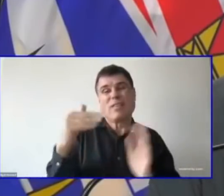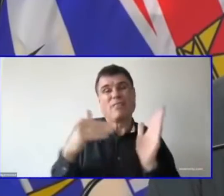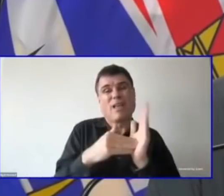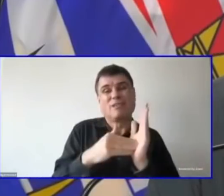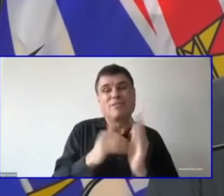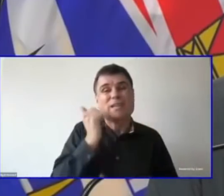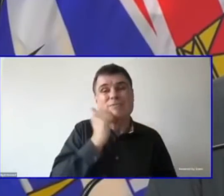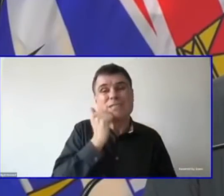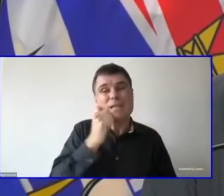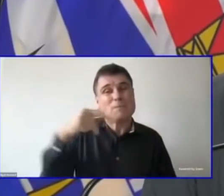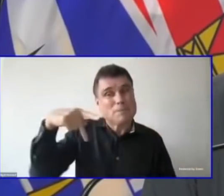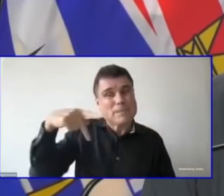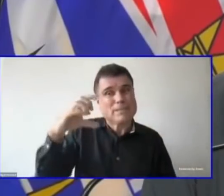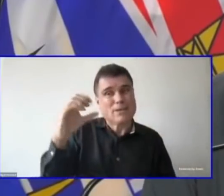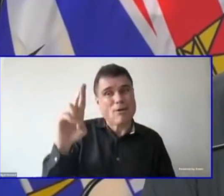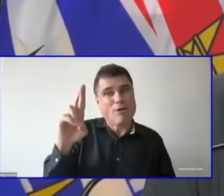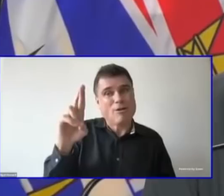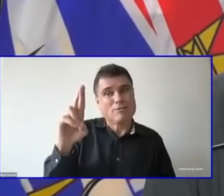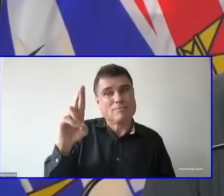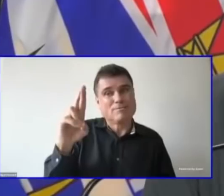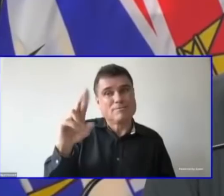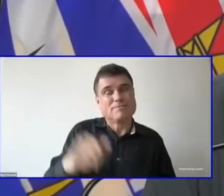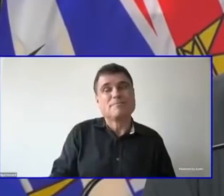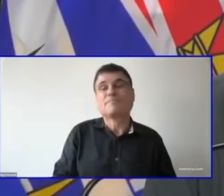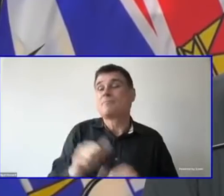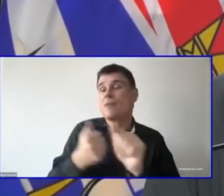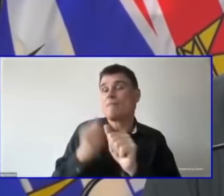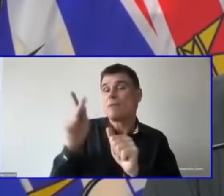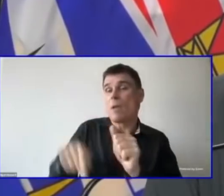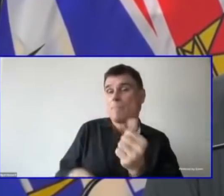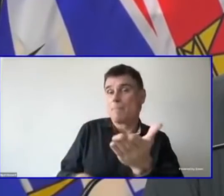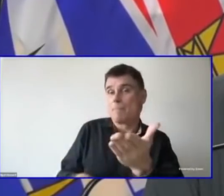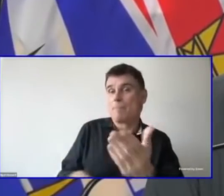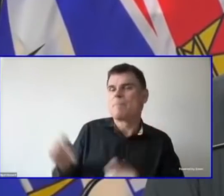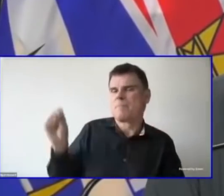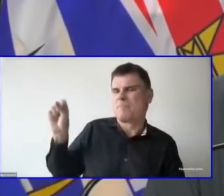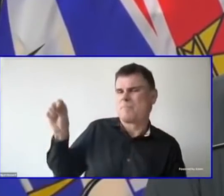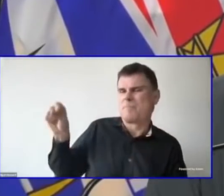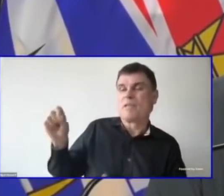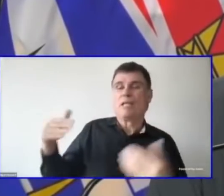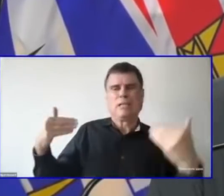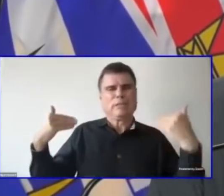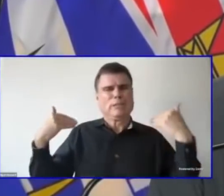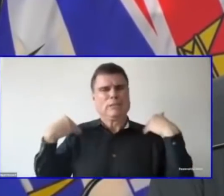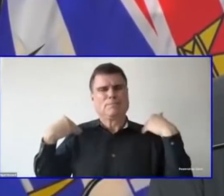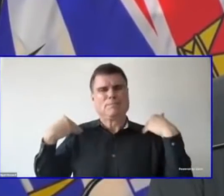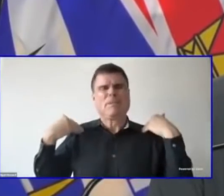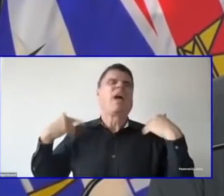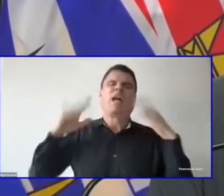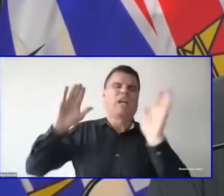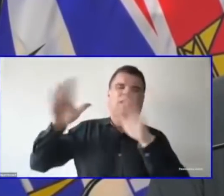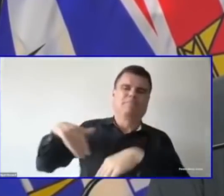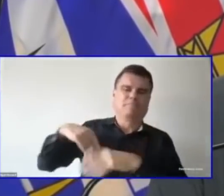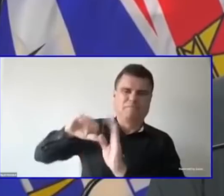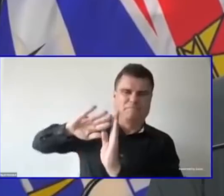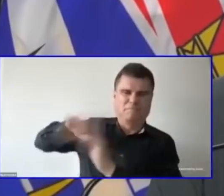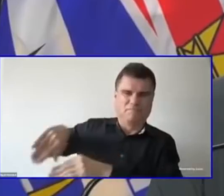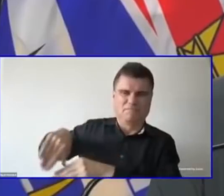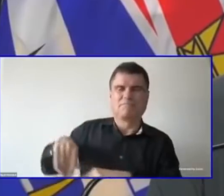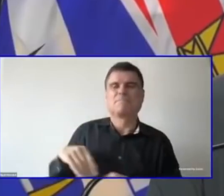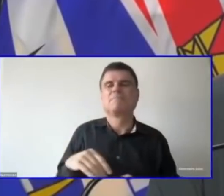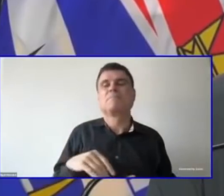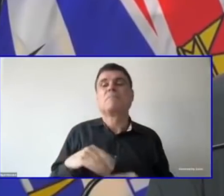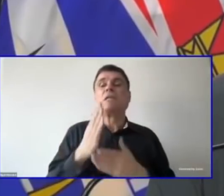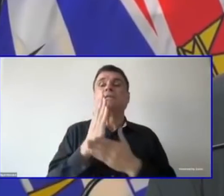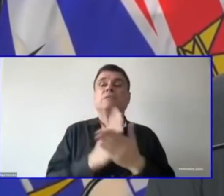I'll leave gyms alone because that's come up a few times and you've answered that pretty clearly. But just talking a little bit about the inconsistency in terms